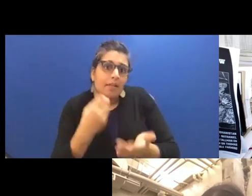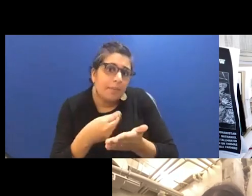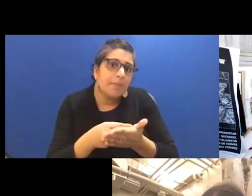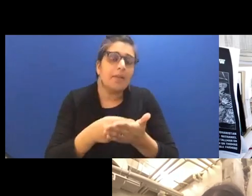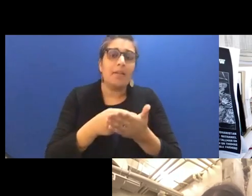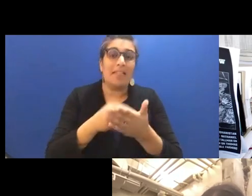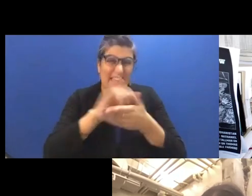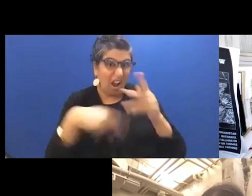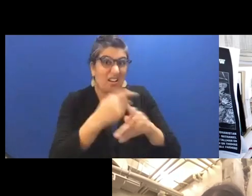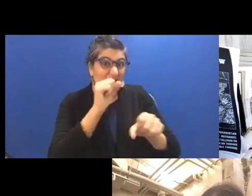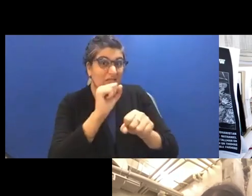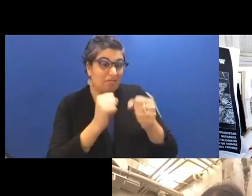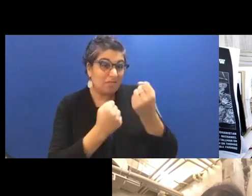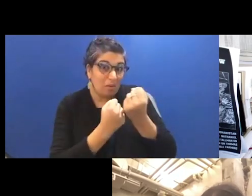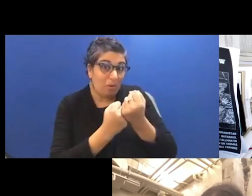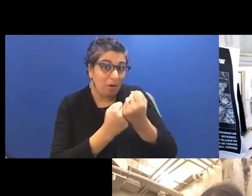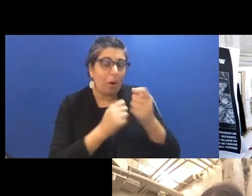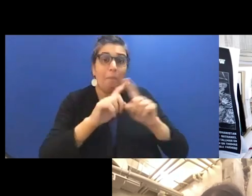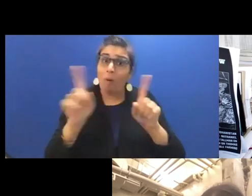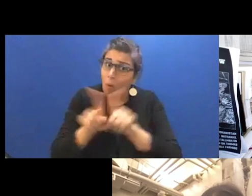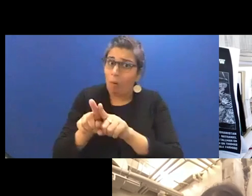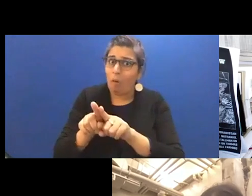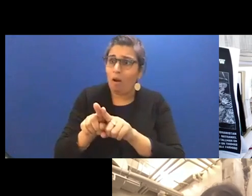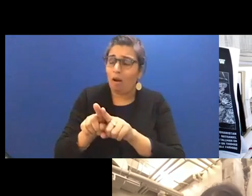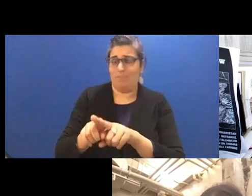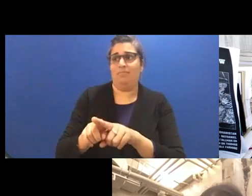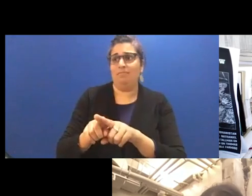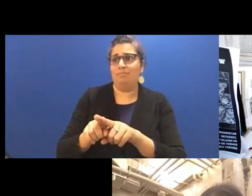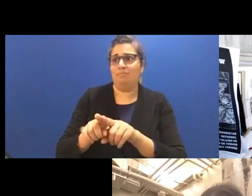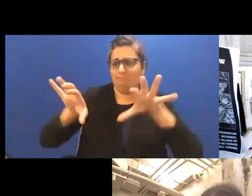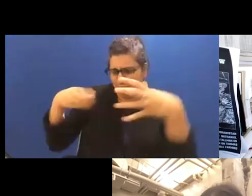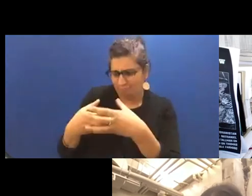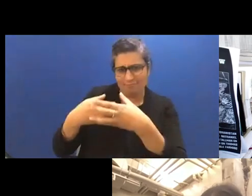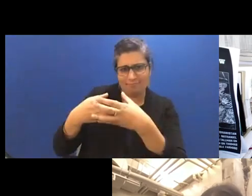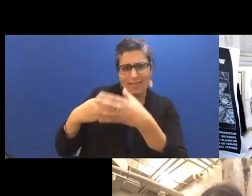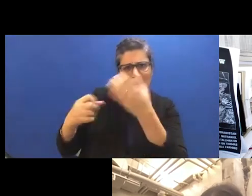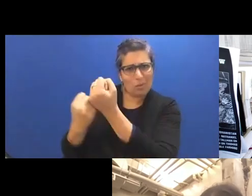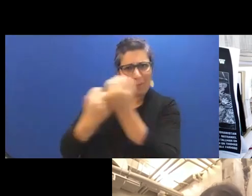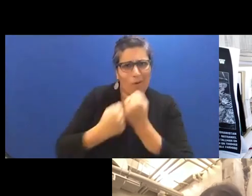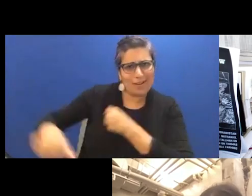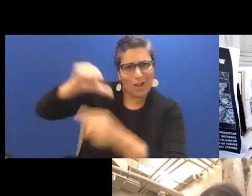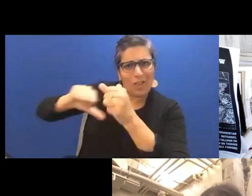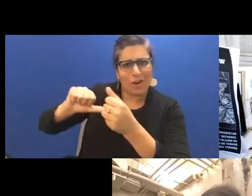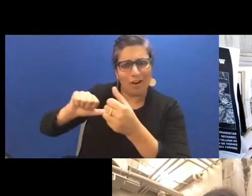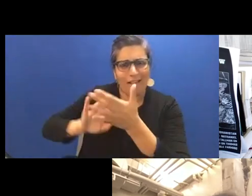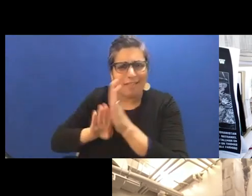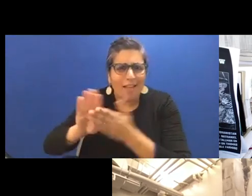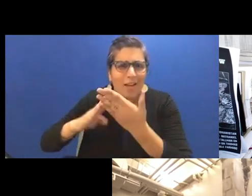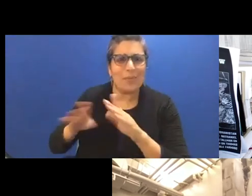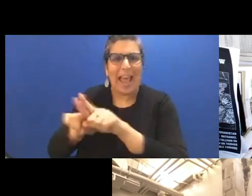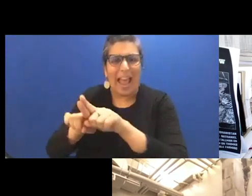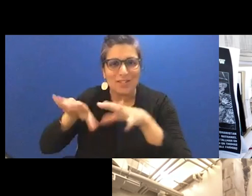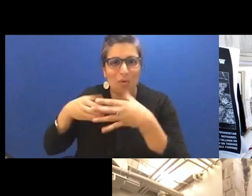kind of support from the organization, but also, you know, find home in each other and create a community amongst themselves as a